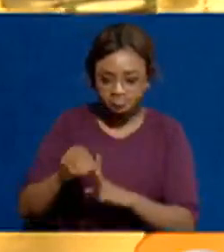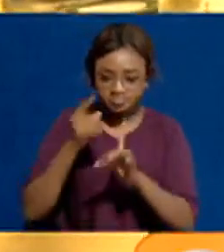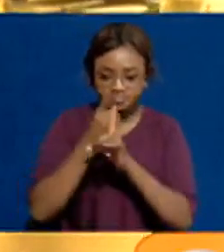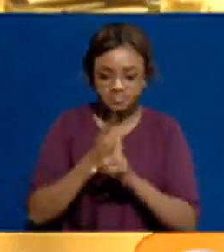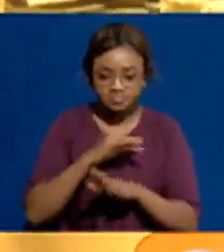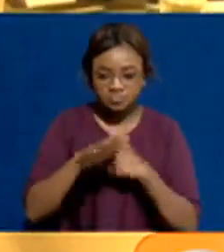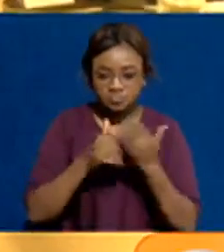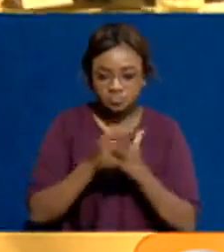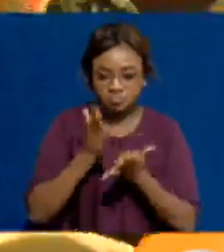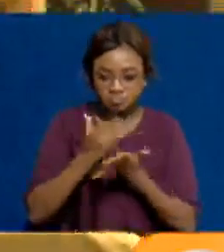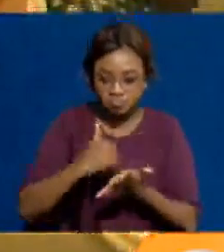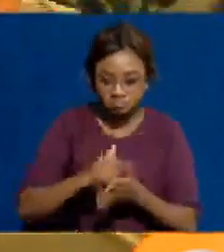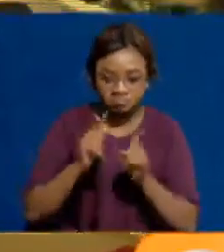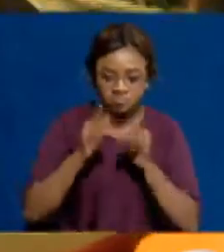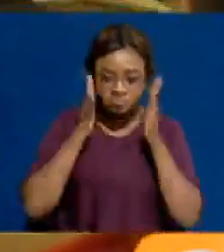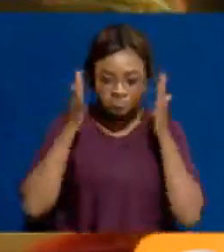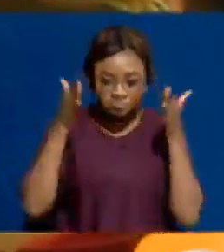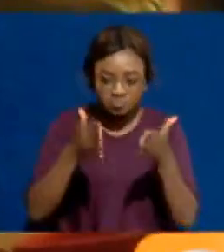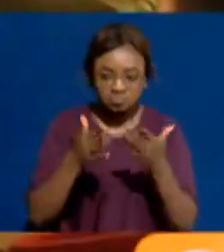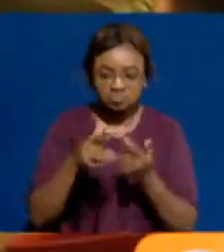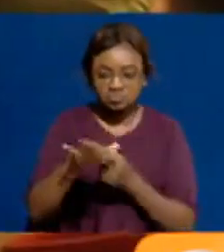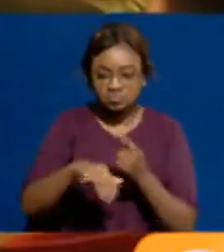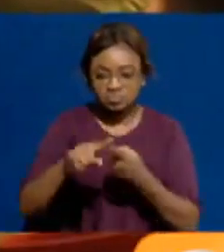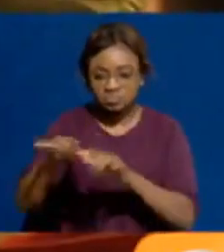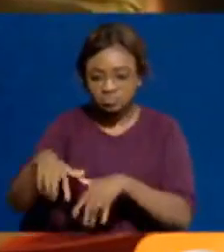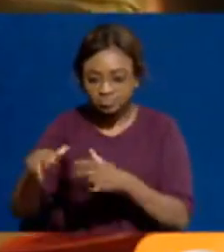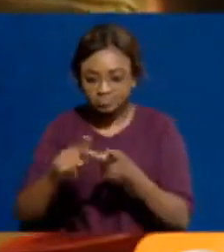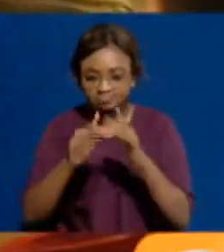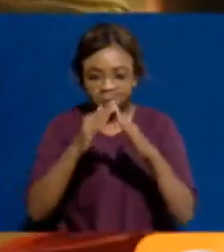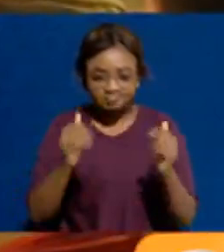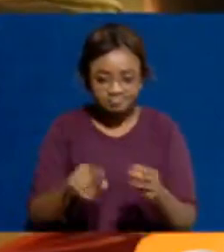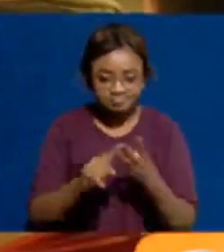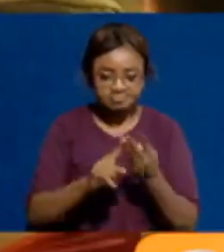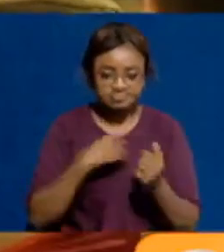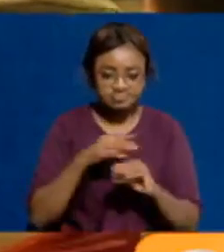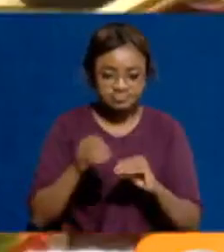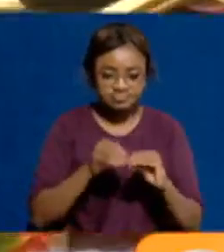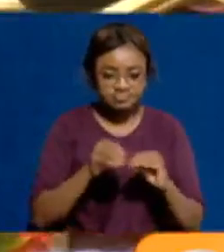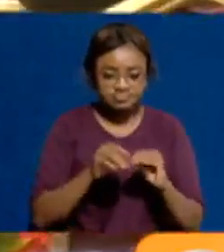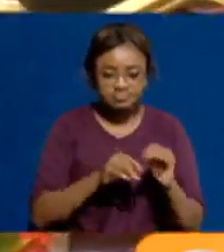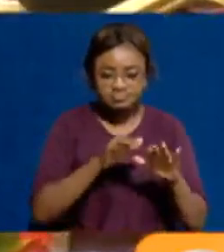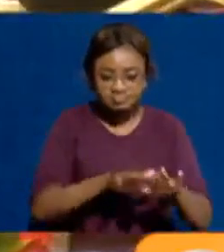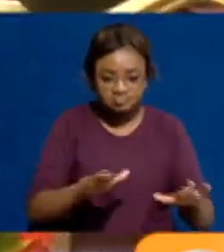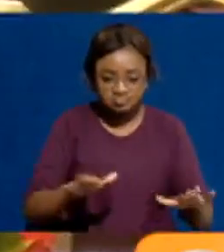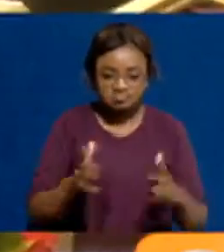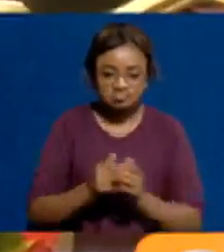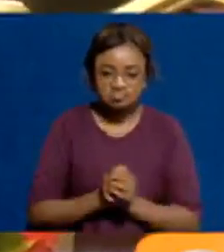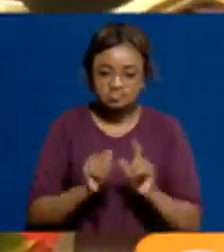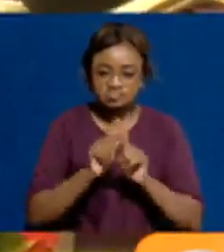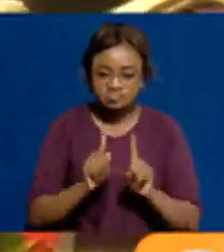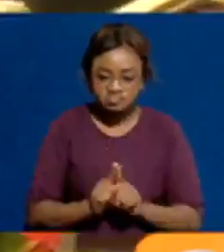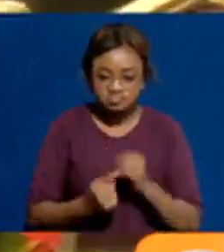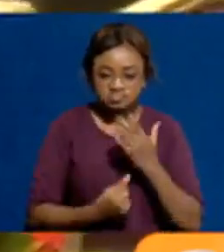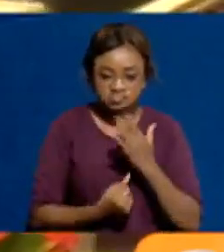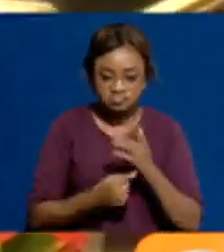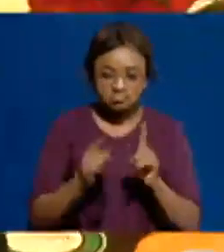sectors, the main focus will be in the areas of agriculture, housing and settlement, digital and creative economy, and micro, small and